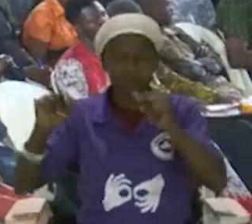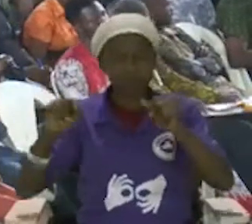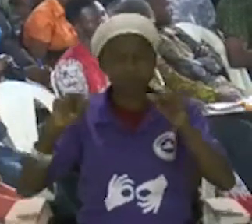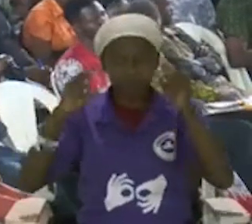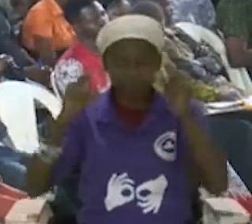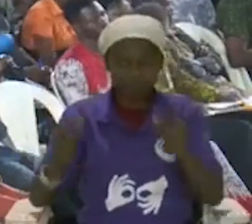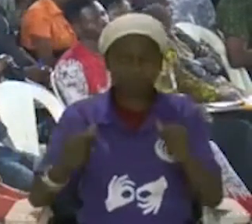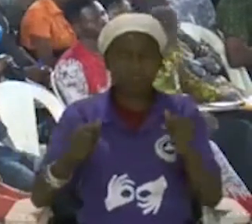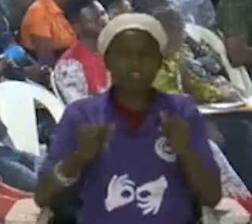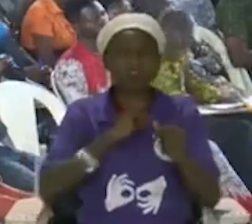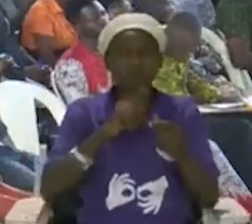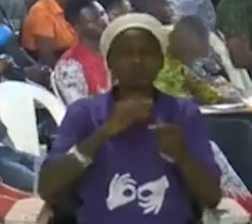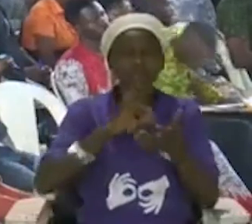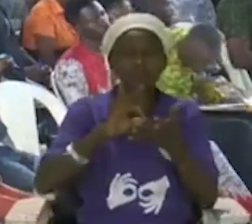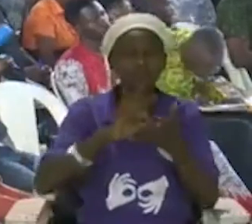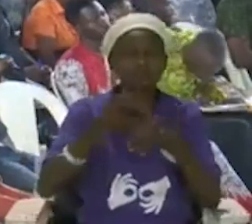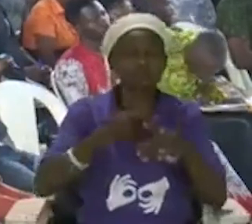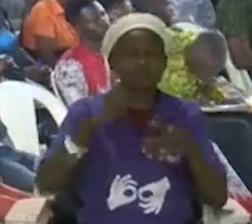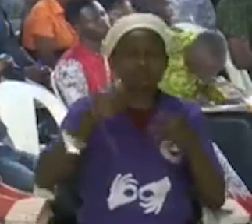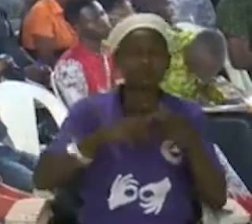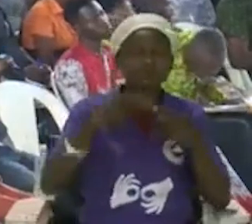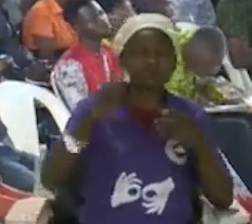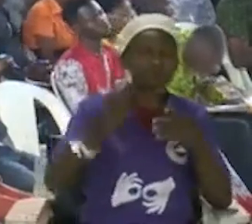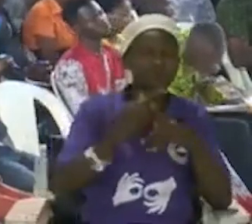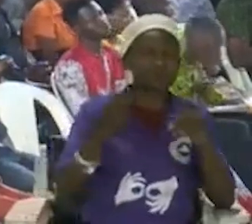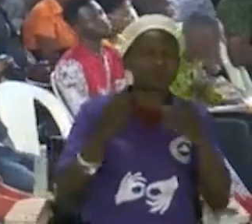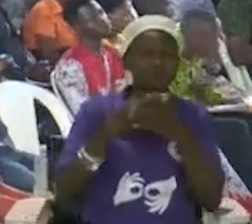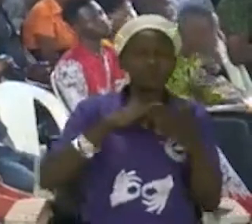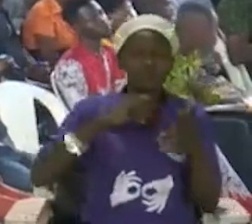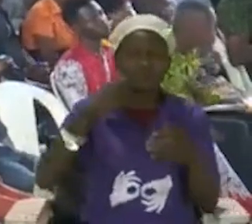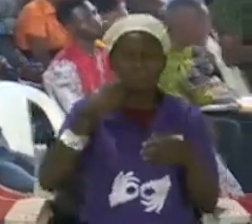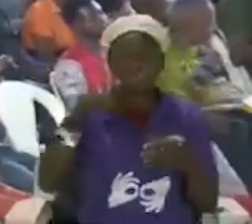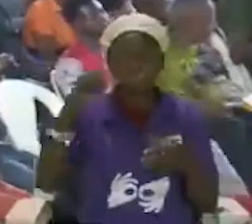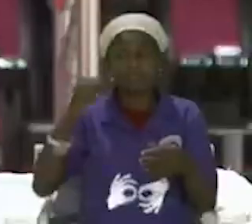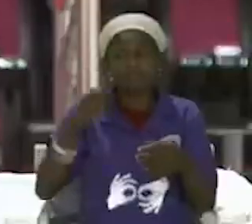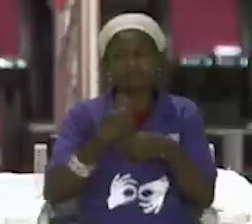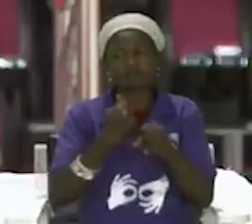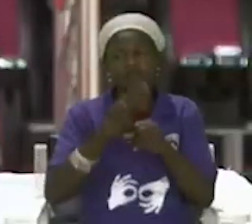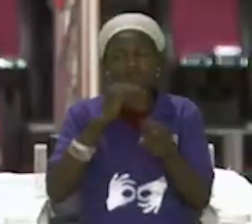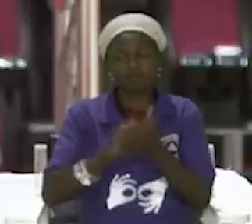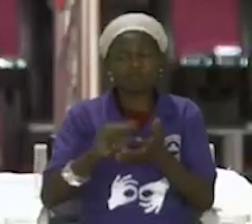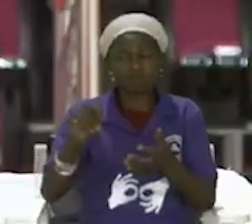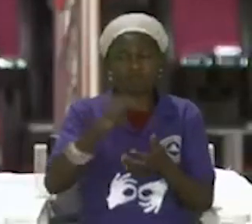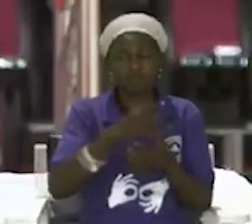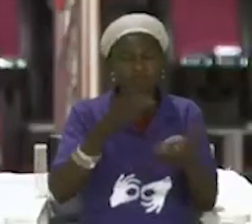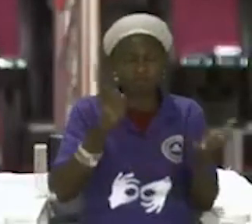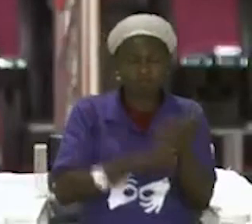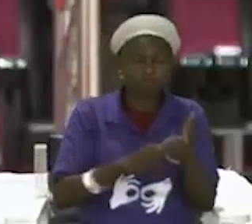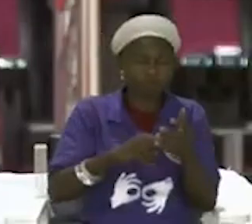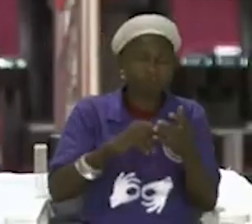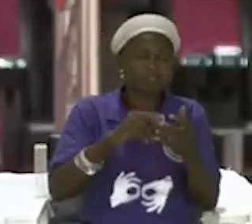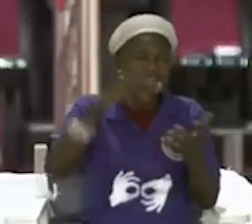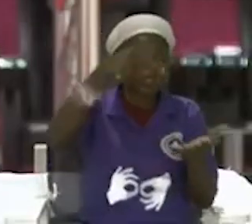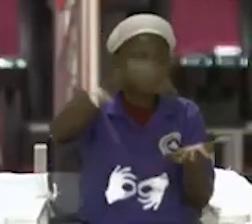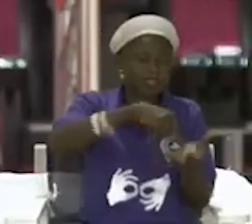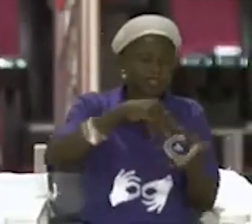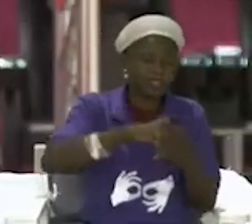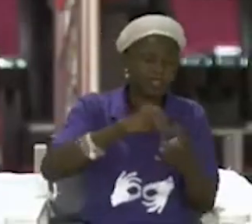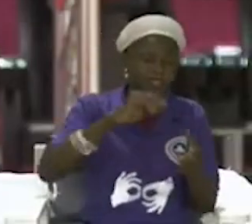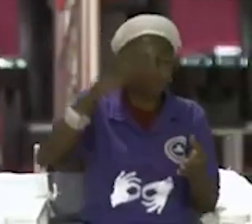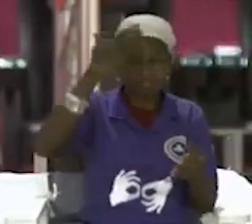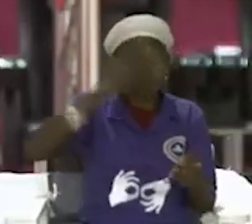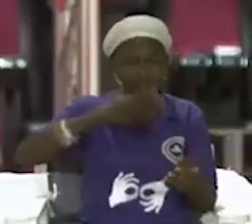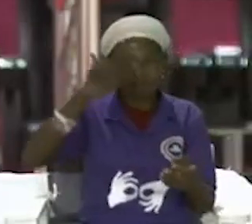from 1 to 10. But before I say 10, make sure you're already standing in front here. And I begin to